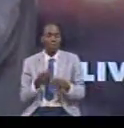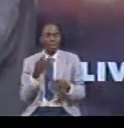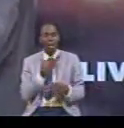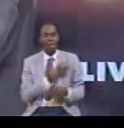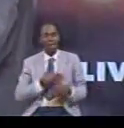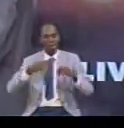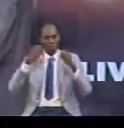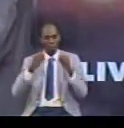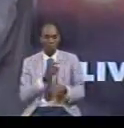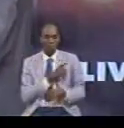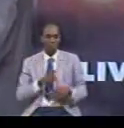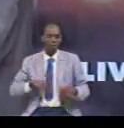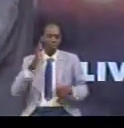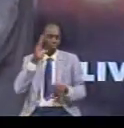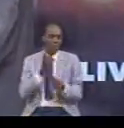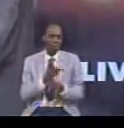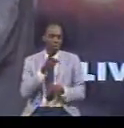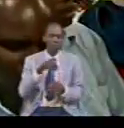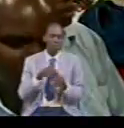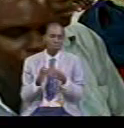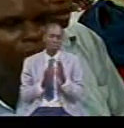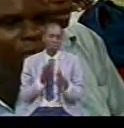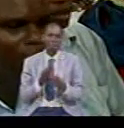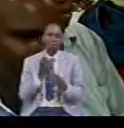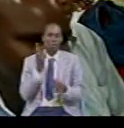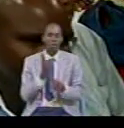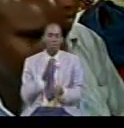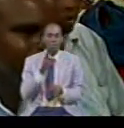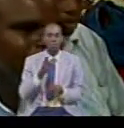you. Yeah. He'll keep you from Satan.